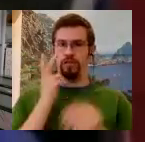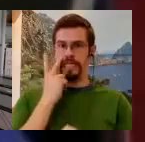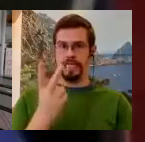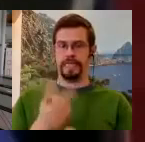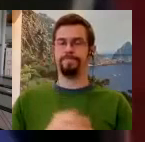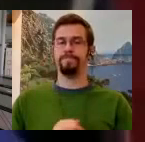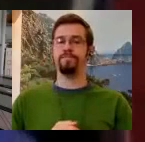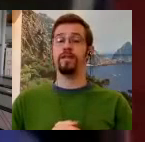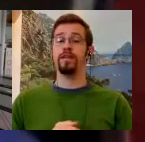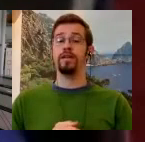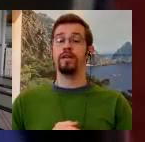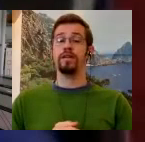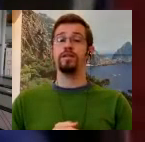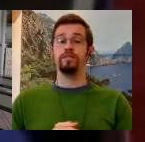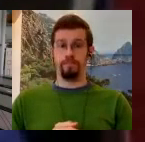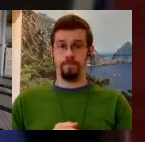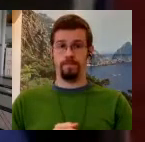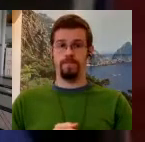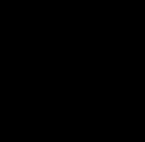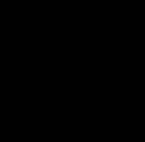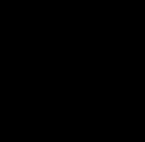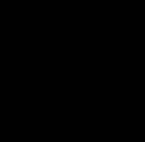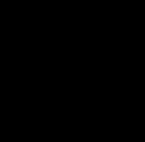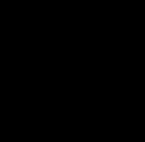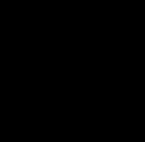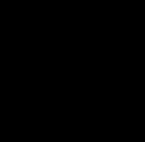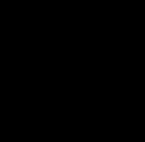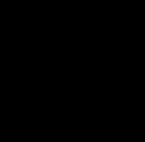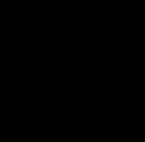All right, go ahead and bring up the slide.